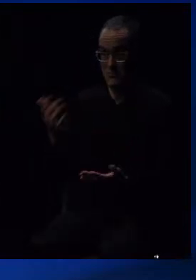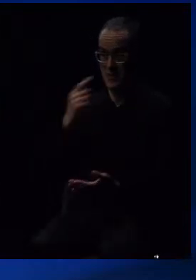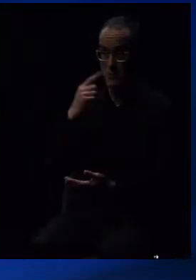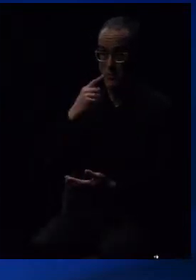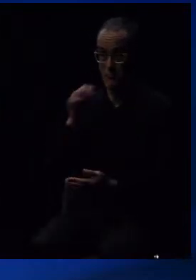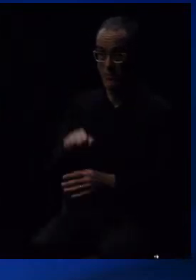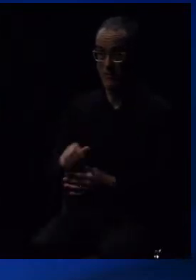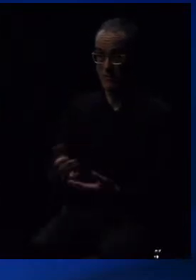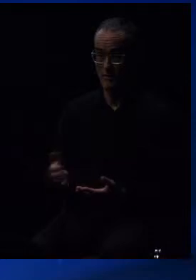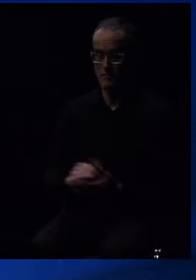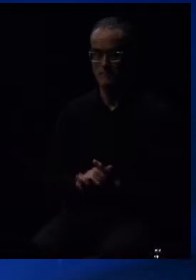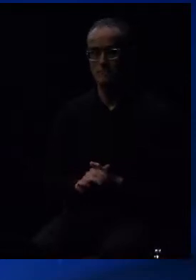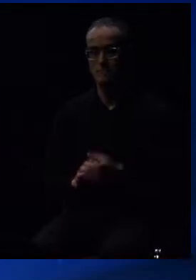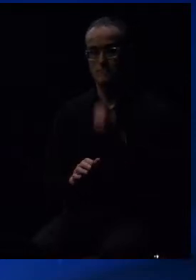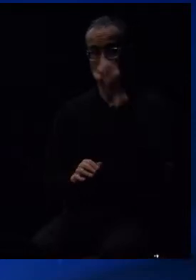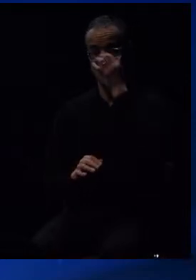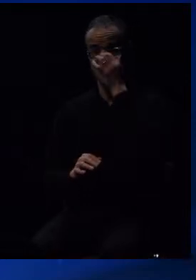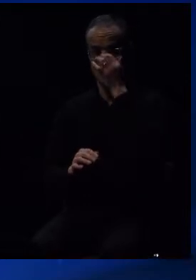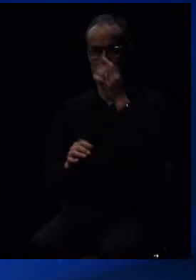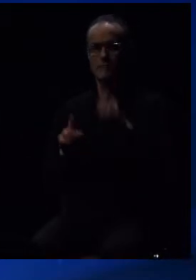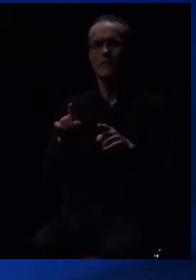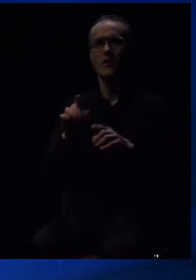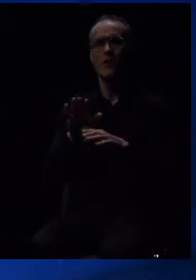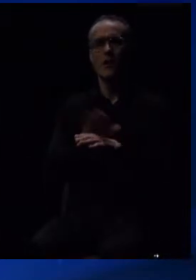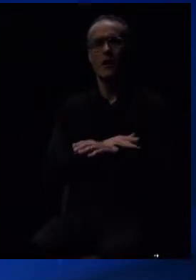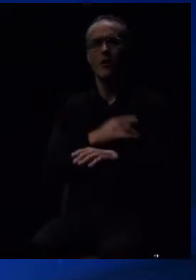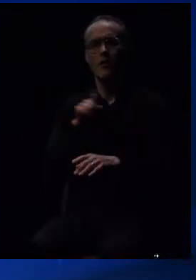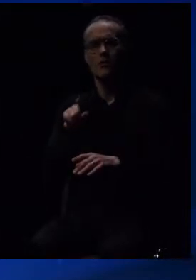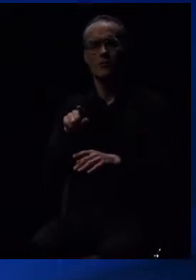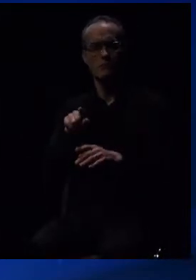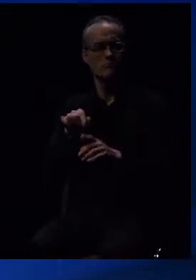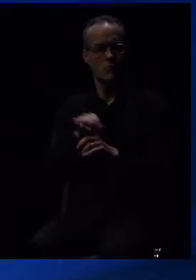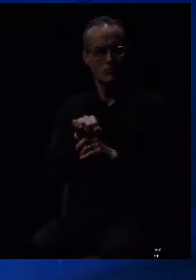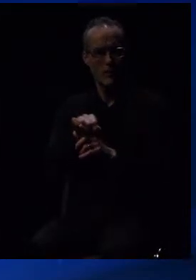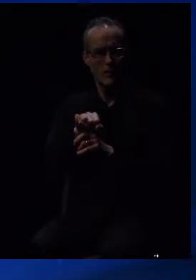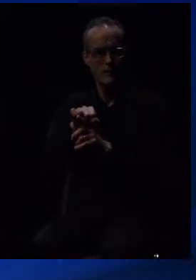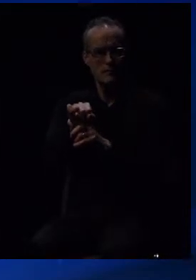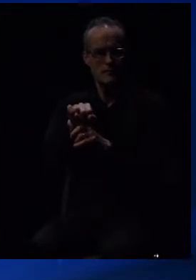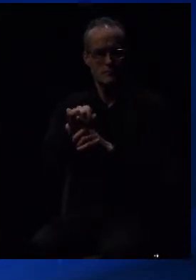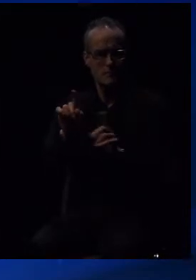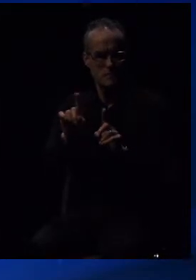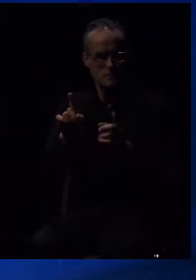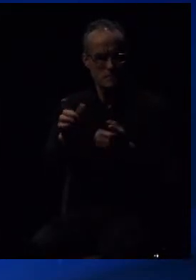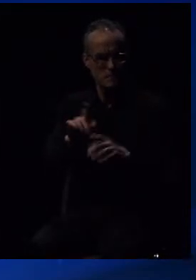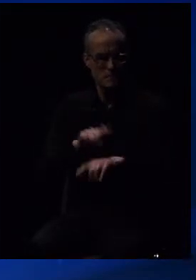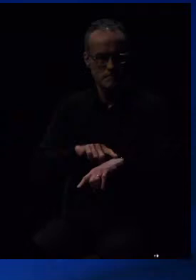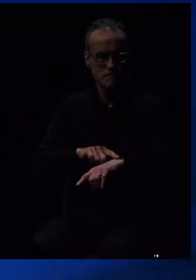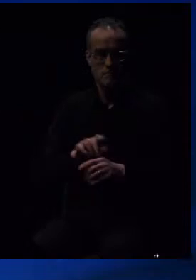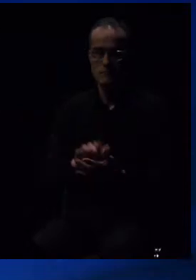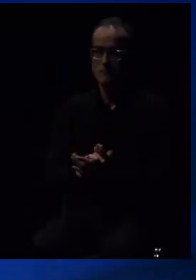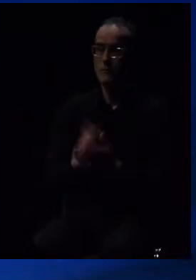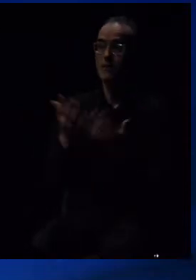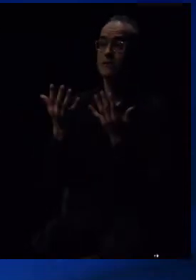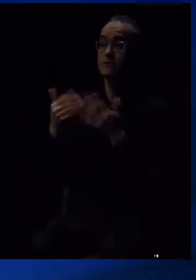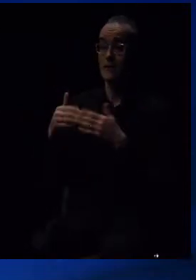know. And actually, how long did you spend on the grade? This film, I think 10 days.